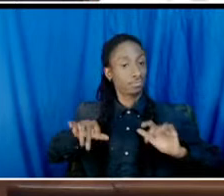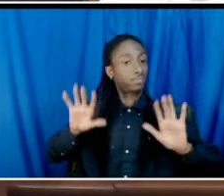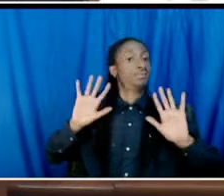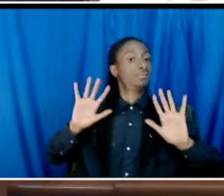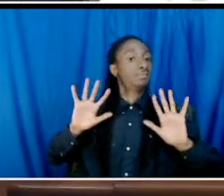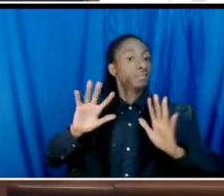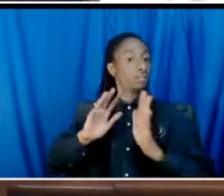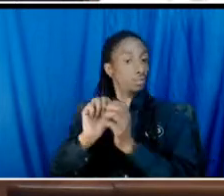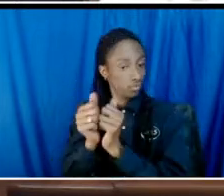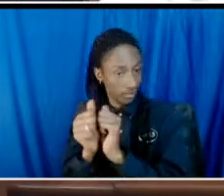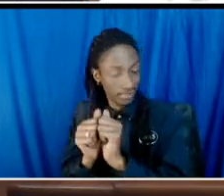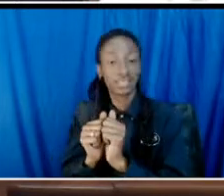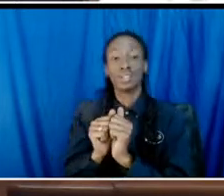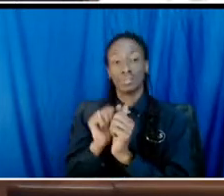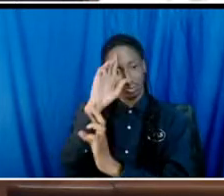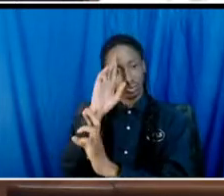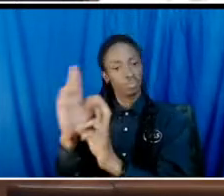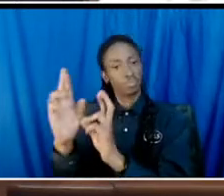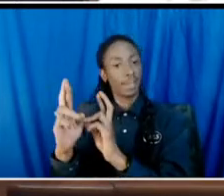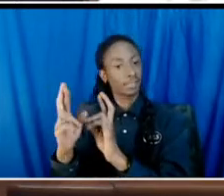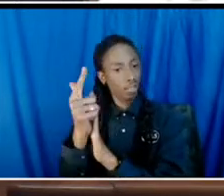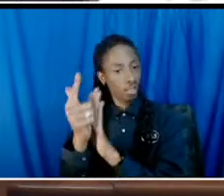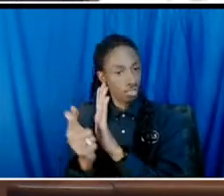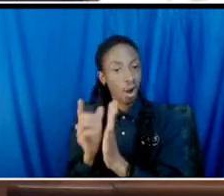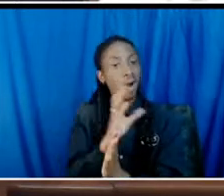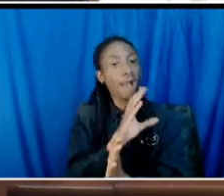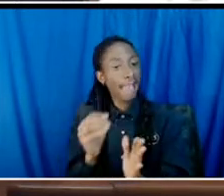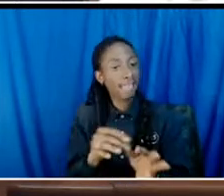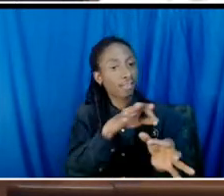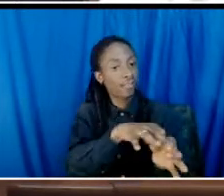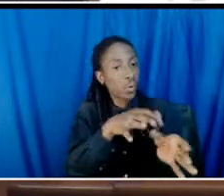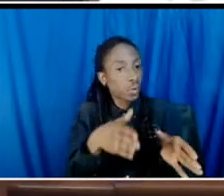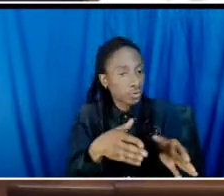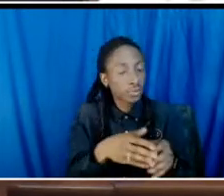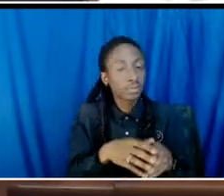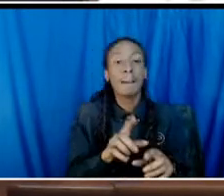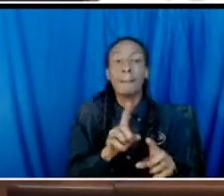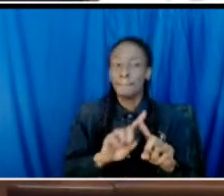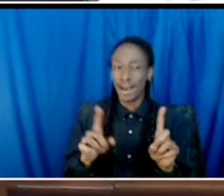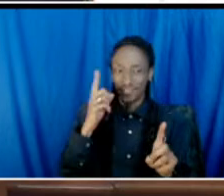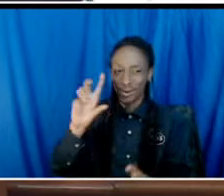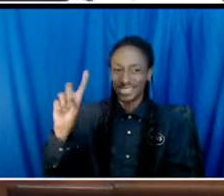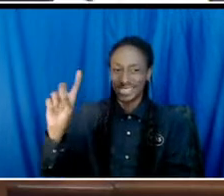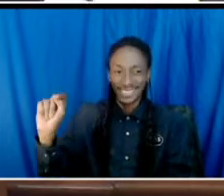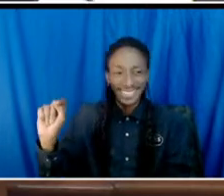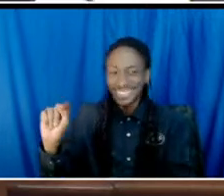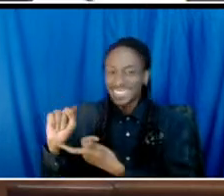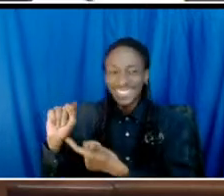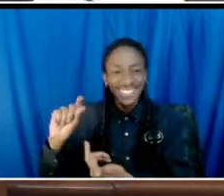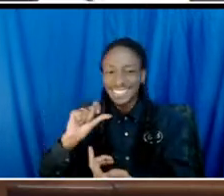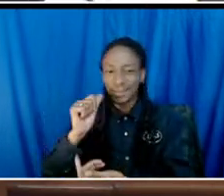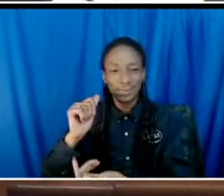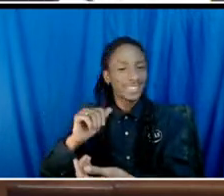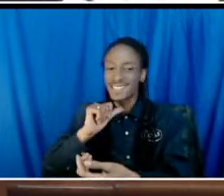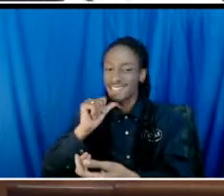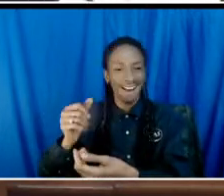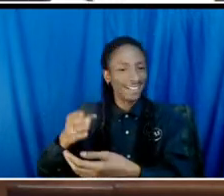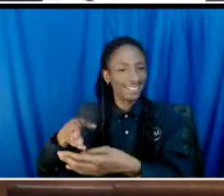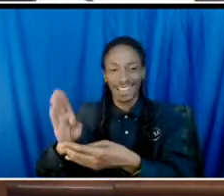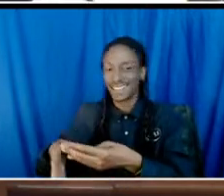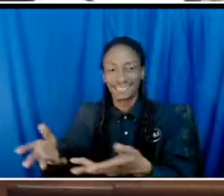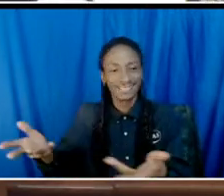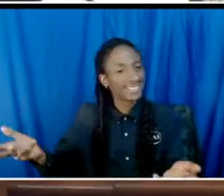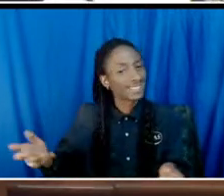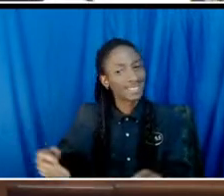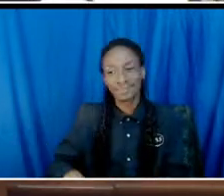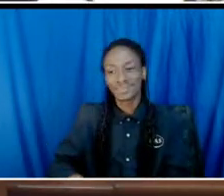law and the will of the voters. But for Donald Trump, that wasn't the end of the line, not